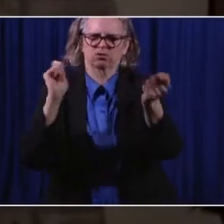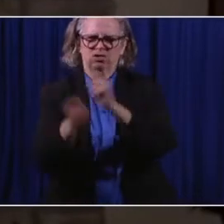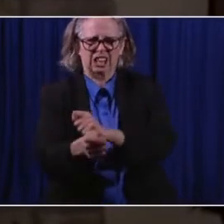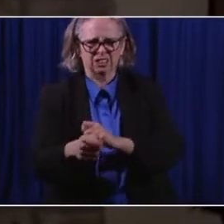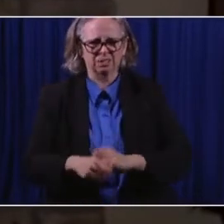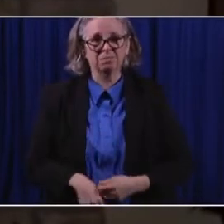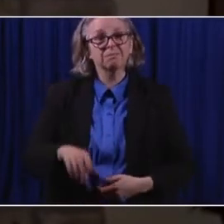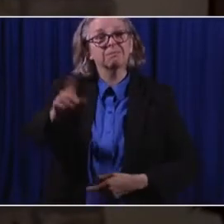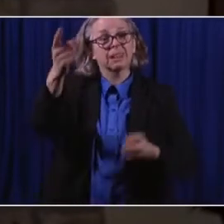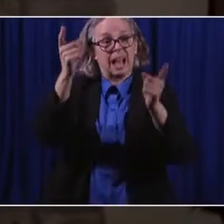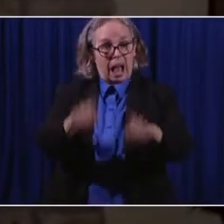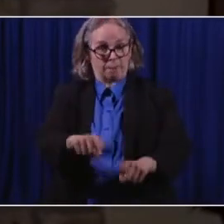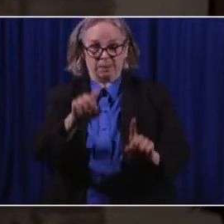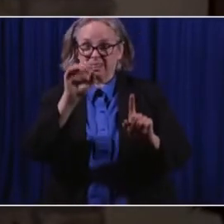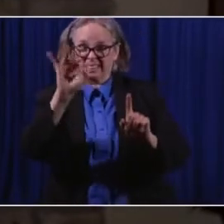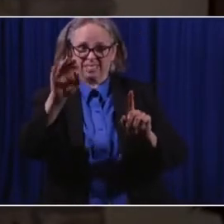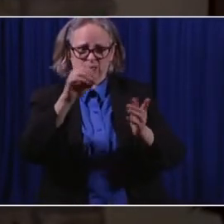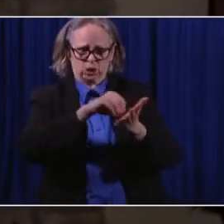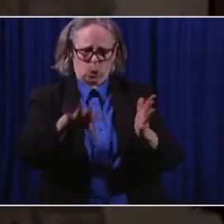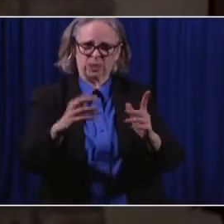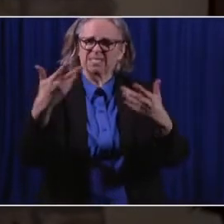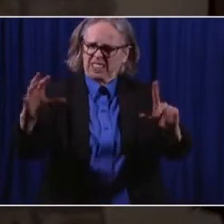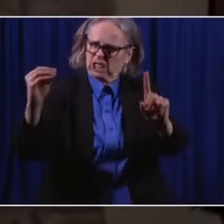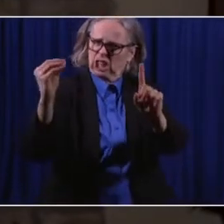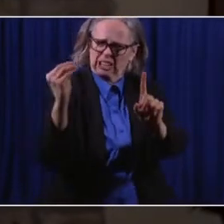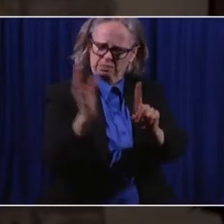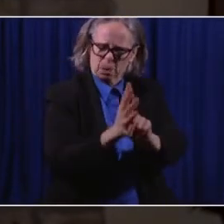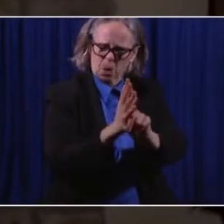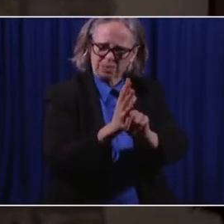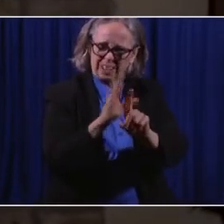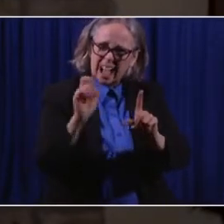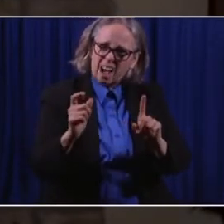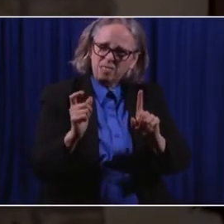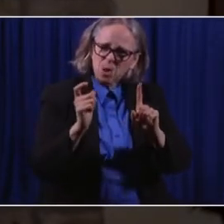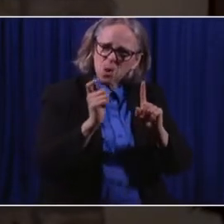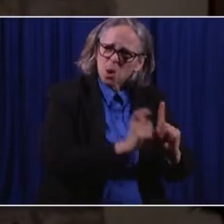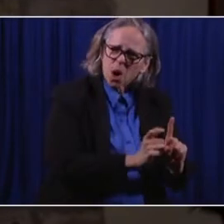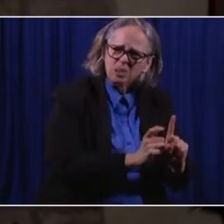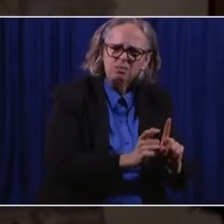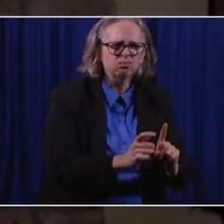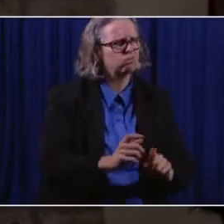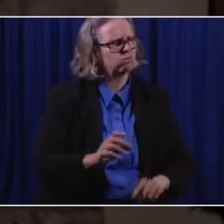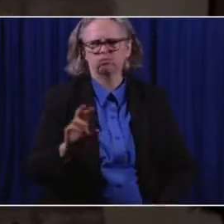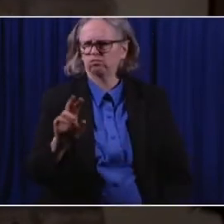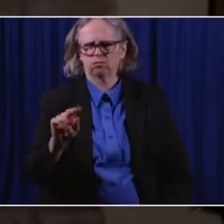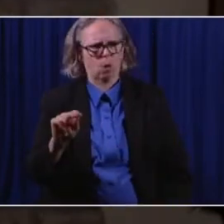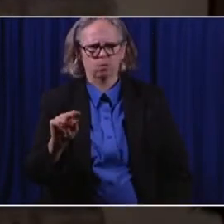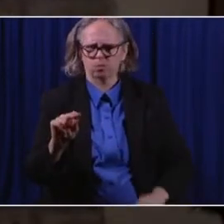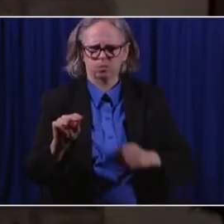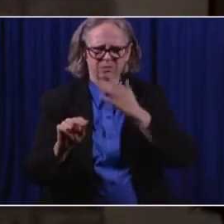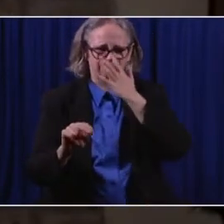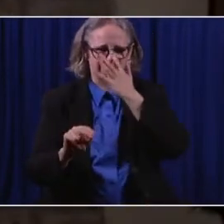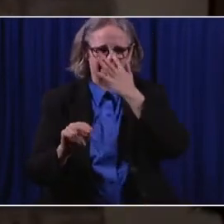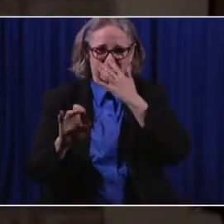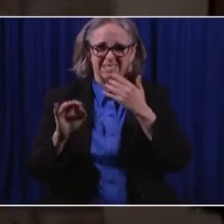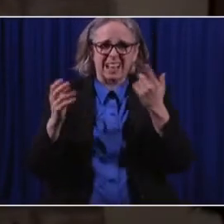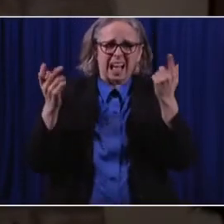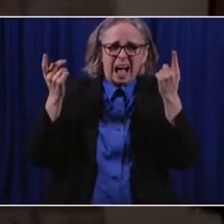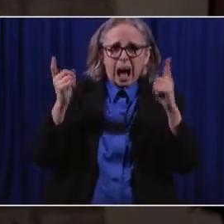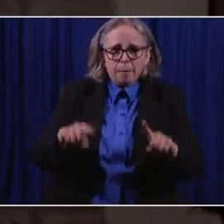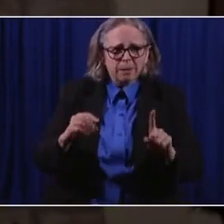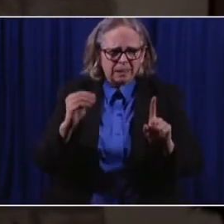quarantine, as long as all students have been wearing masks and the exposure took place in a classroom